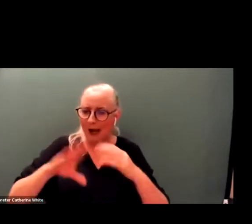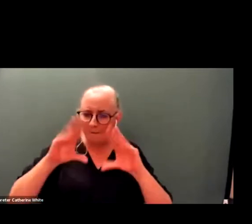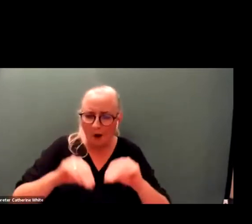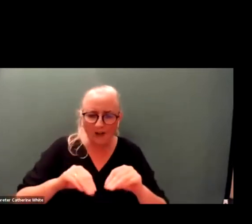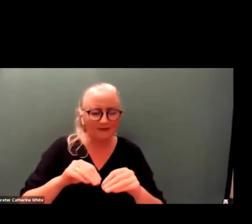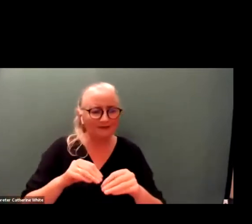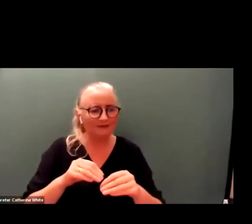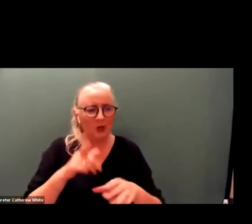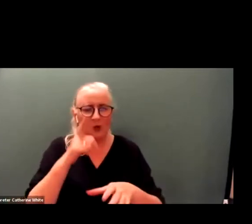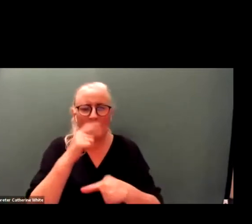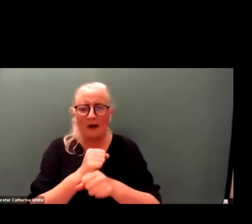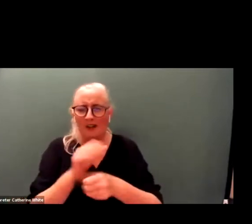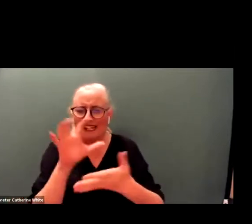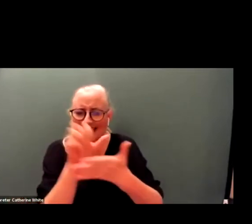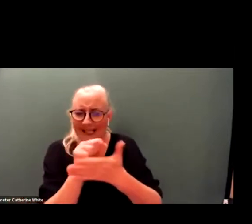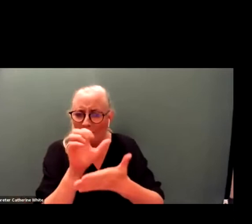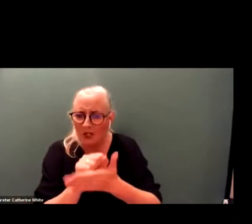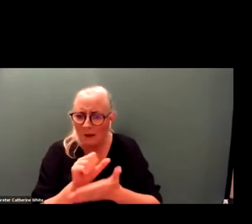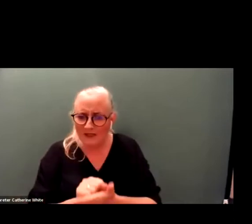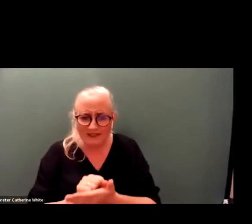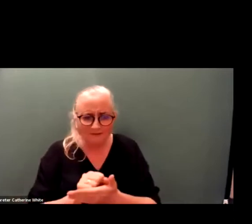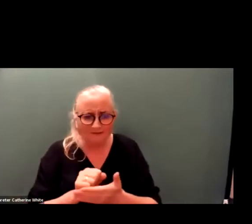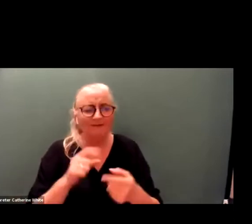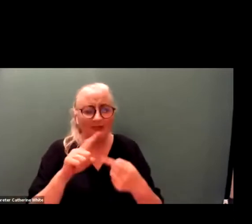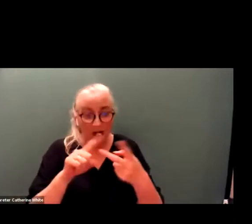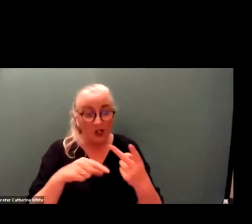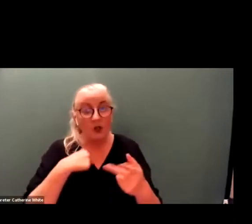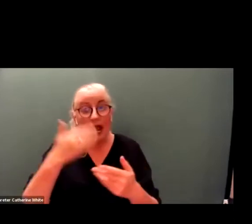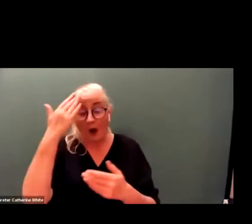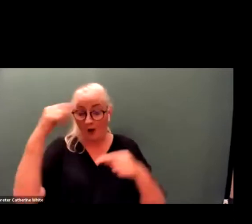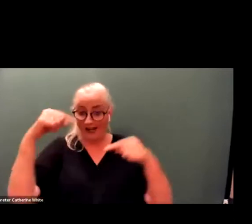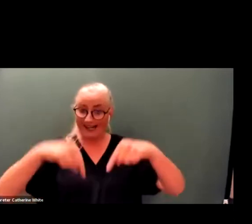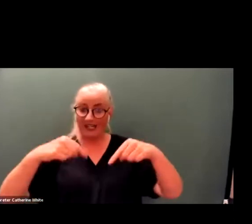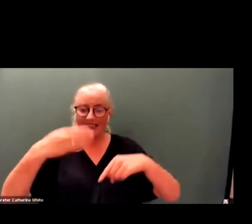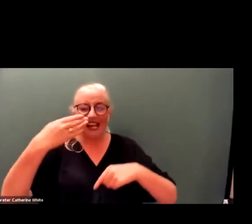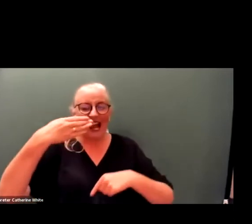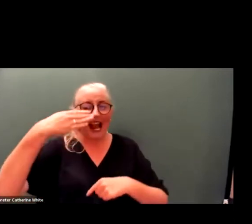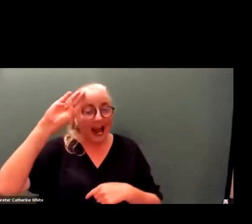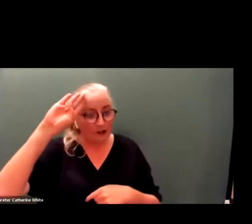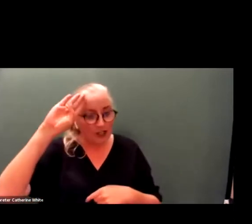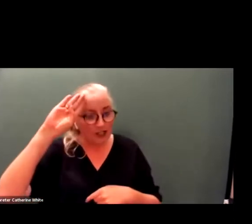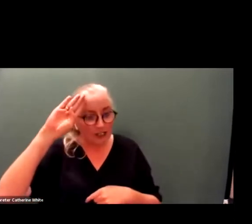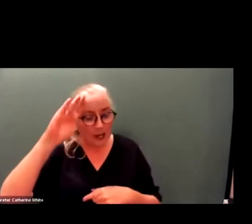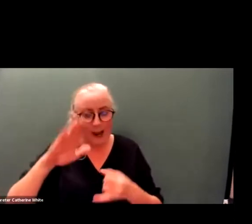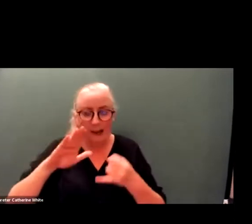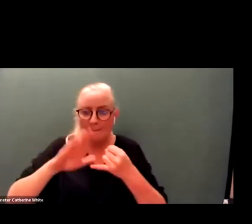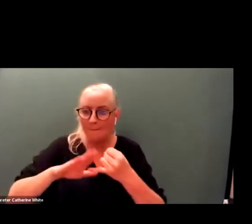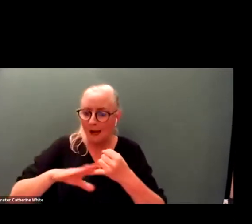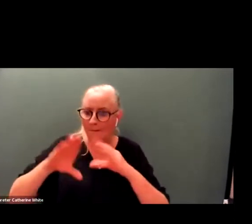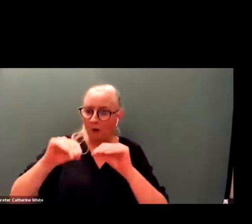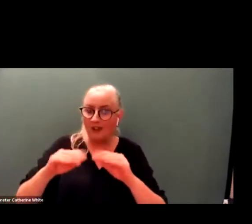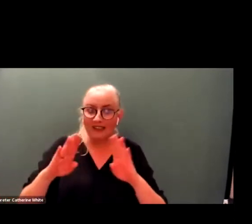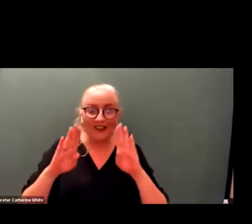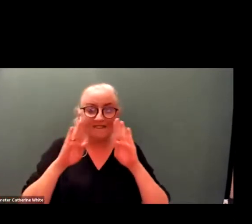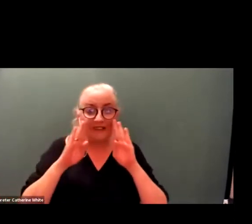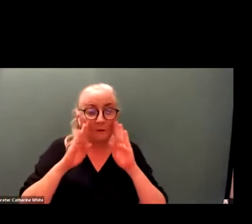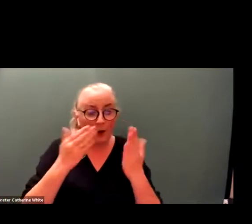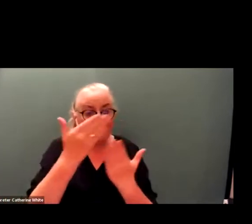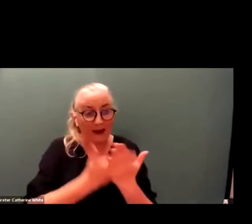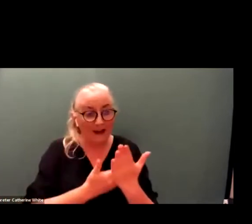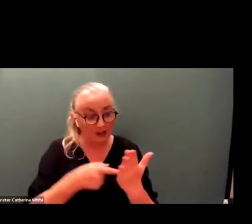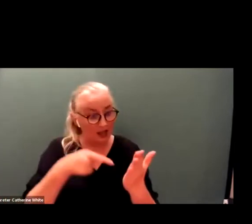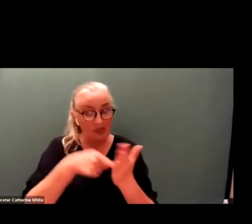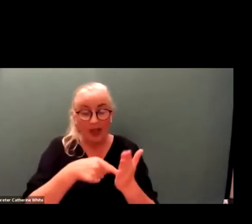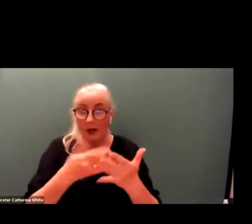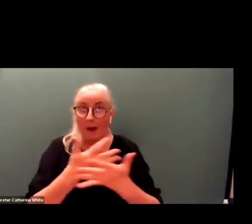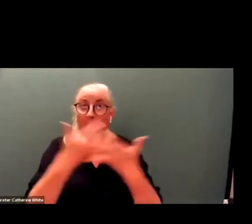I know a lot of women are involved in the Irish Menopause Facebook page, which has been really massively helpful